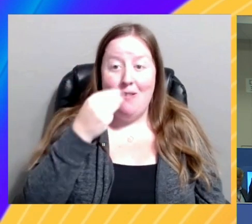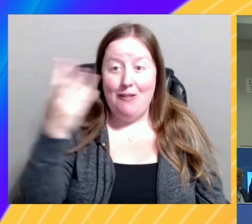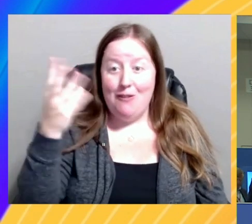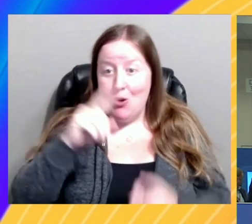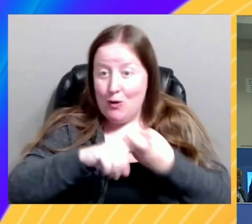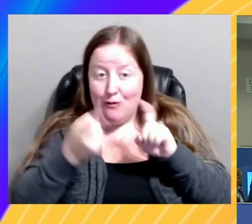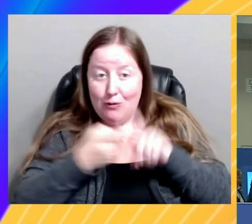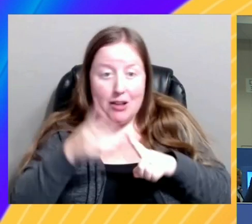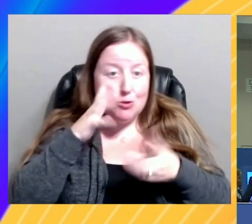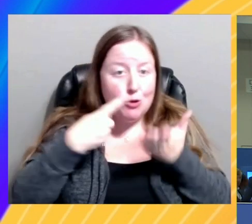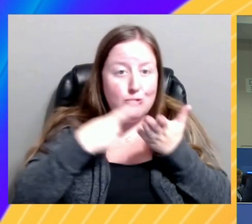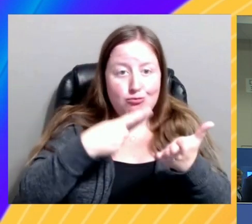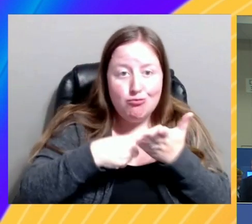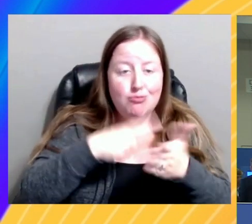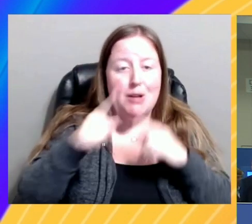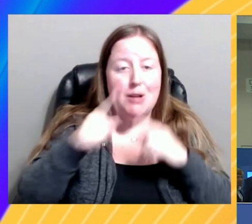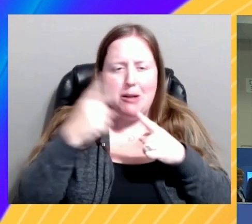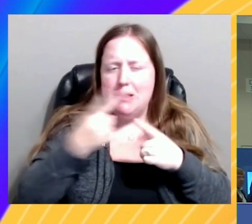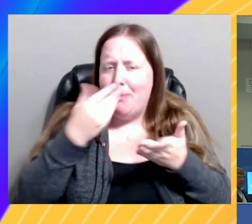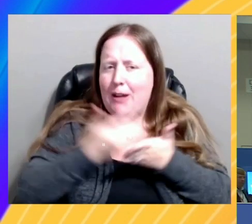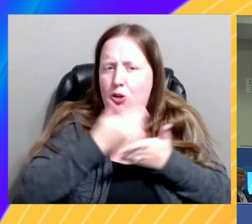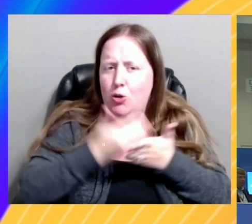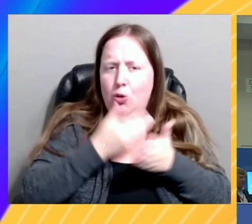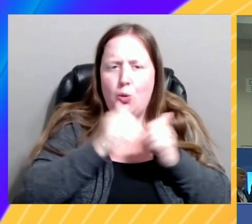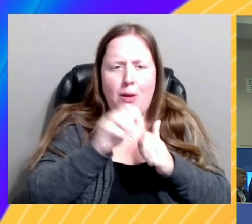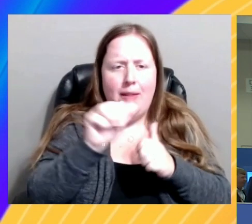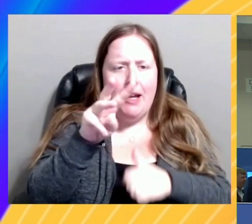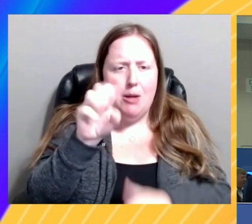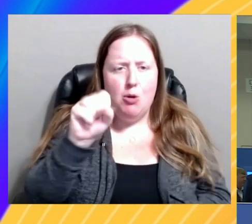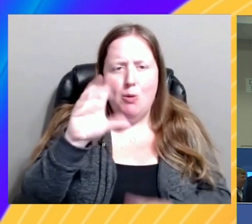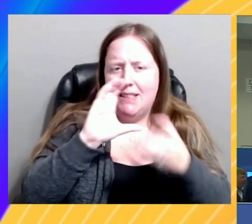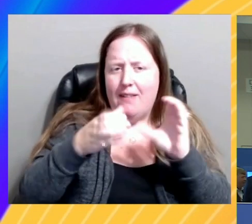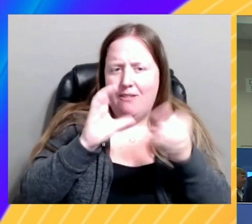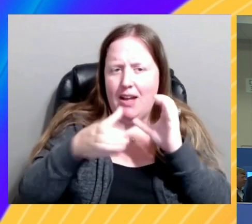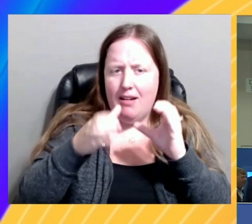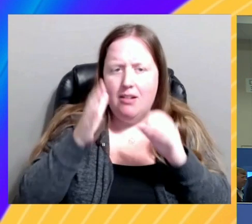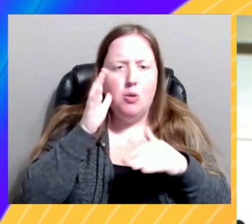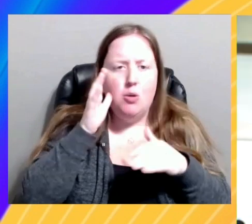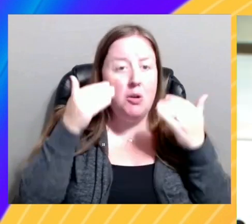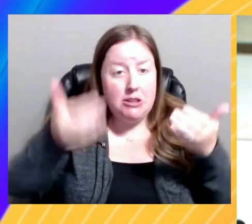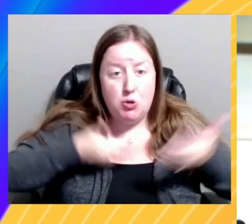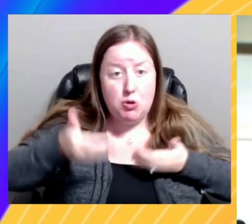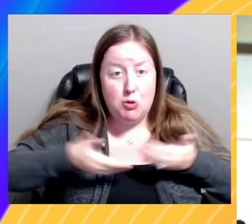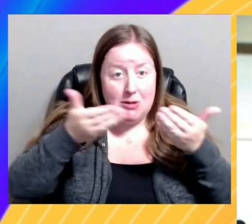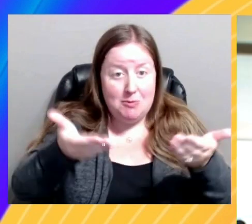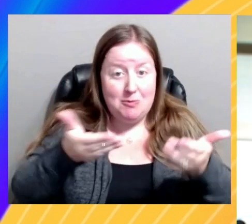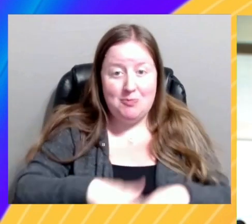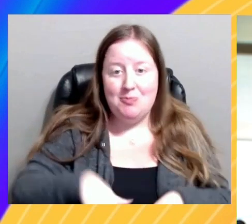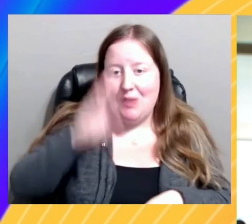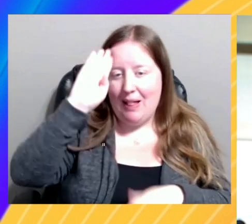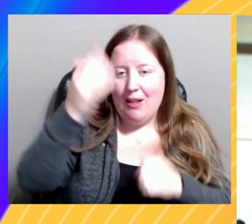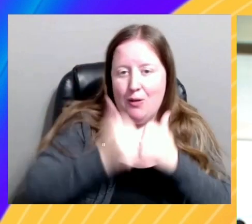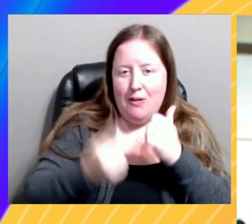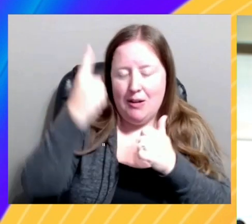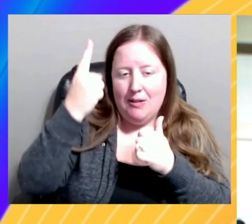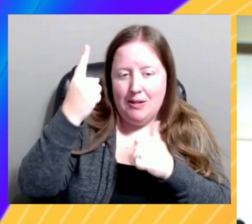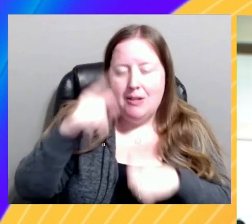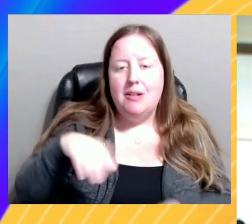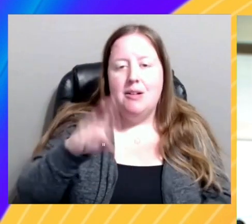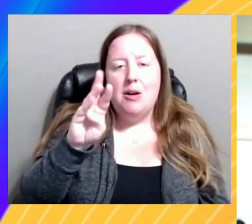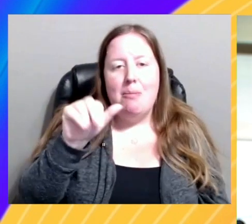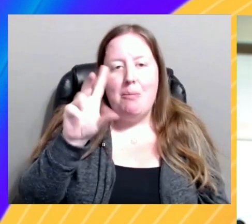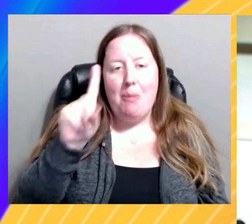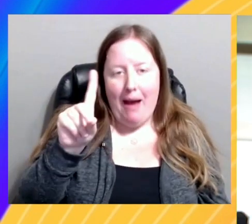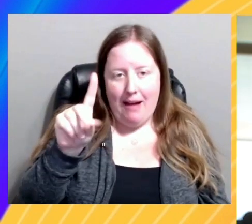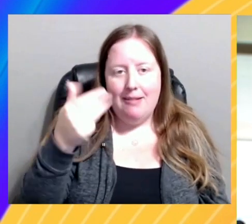to us about something new with AWS Config. Well, let's go ahead and have them introduce themselves first. Hey everybody, I'm Brad Gilliman. I'm a principal